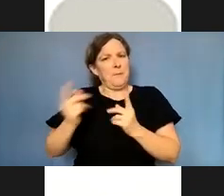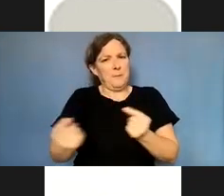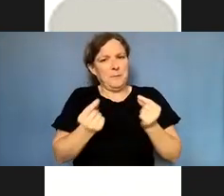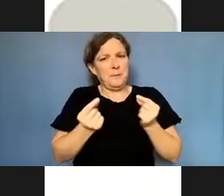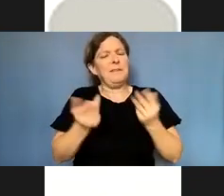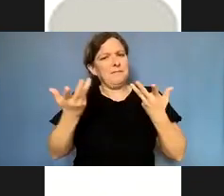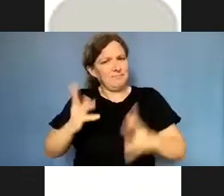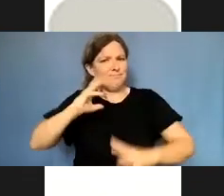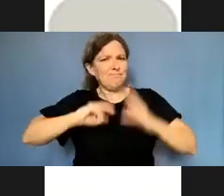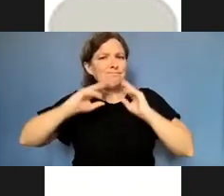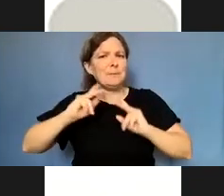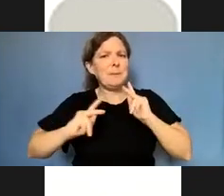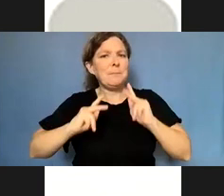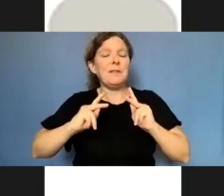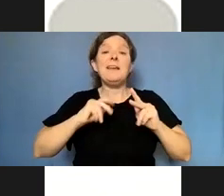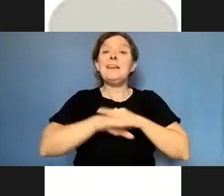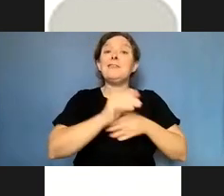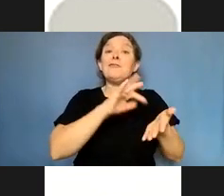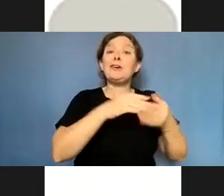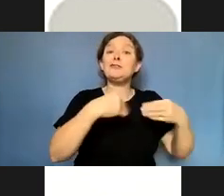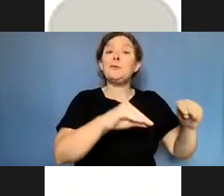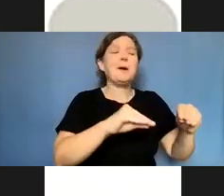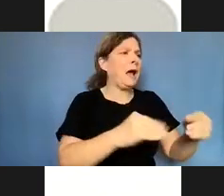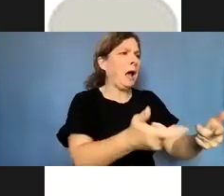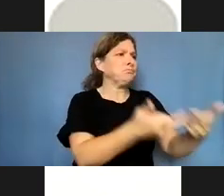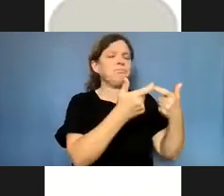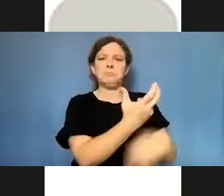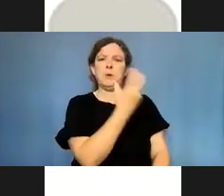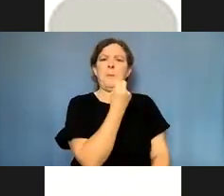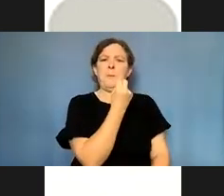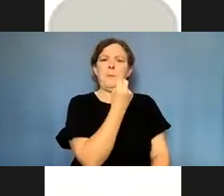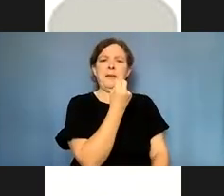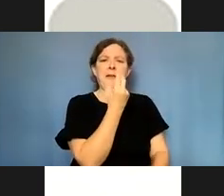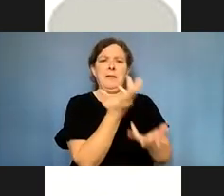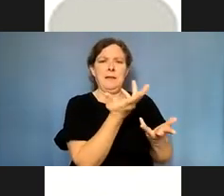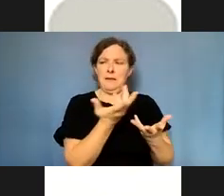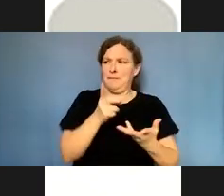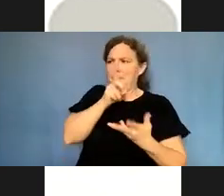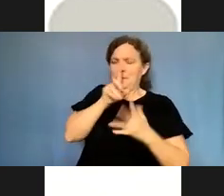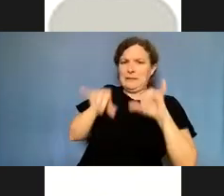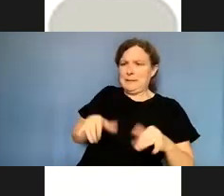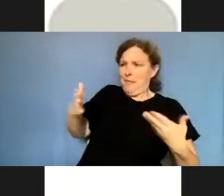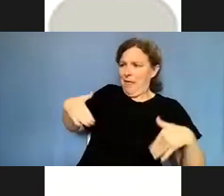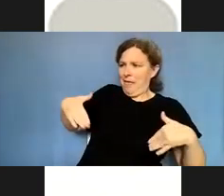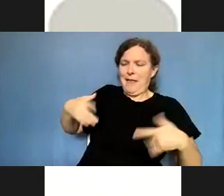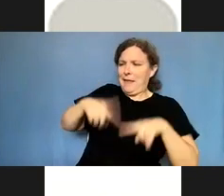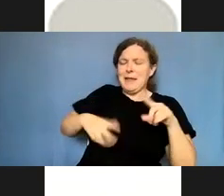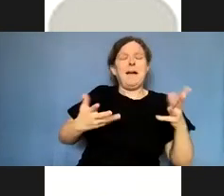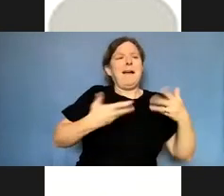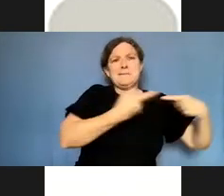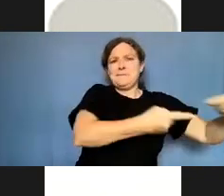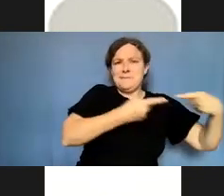people with issues at pharmacies where pharmacies have not given the dose because it is in fact documented yet in